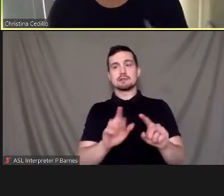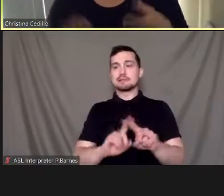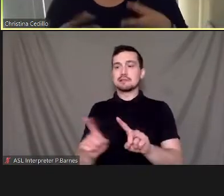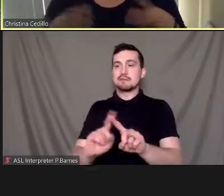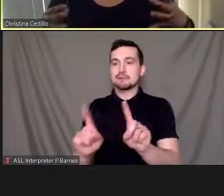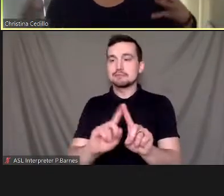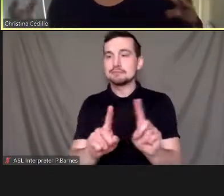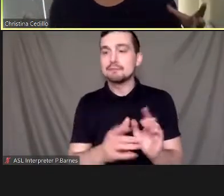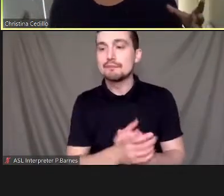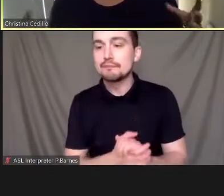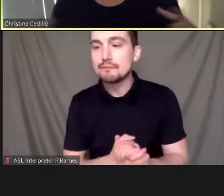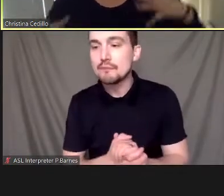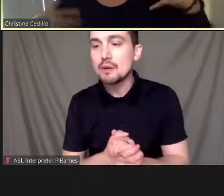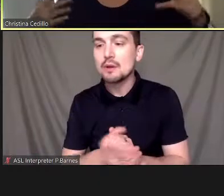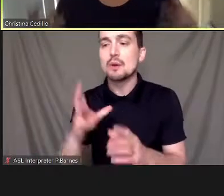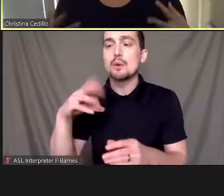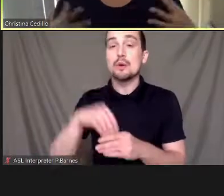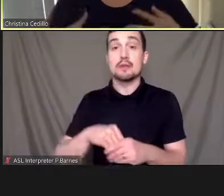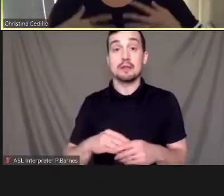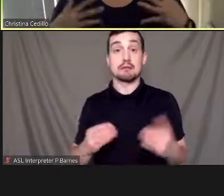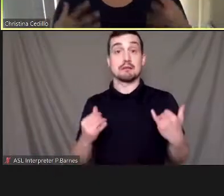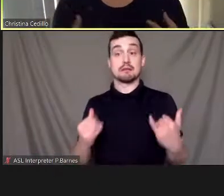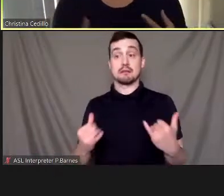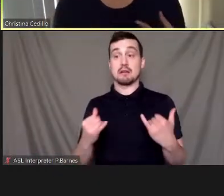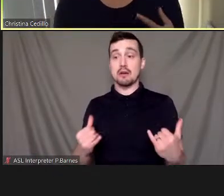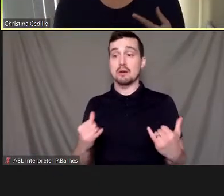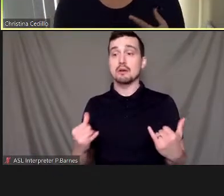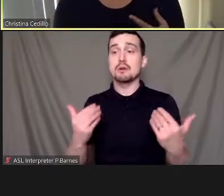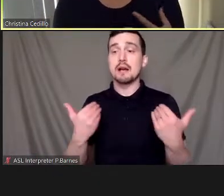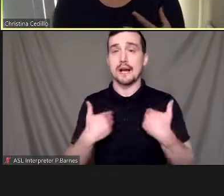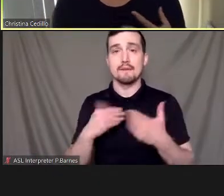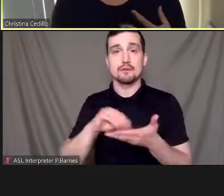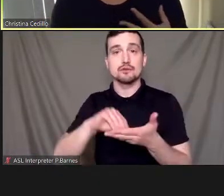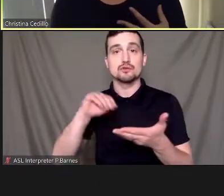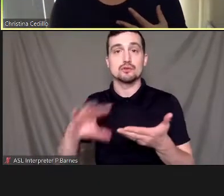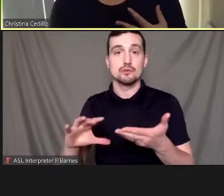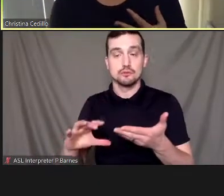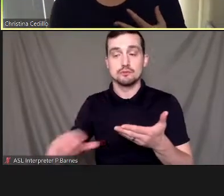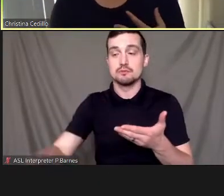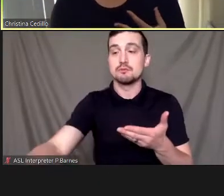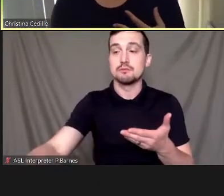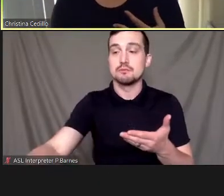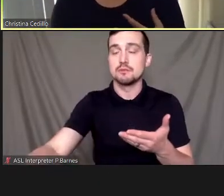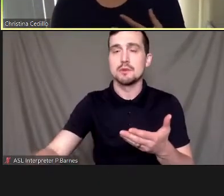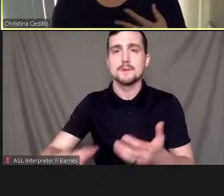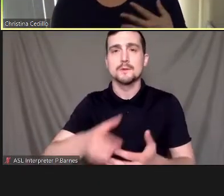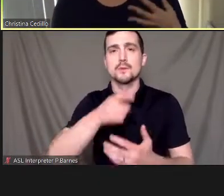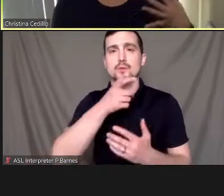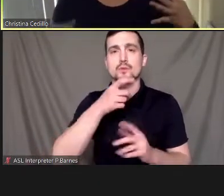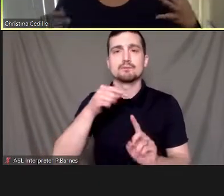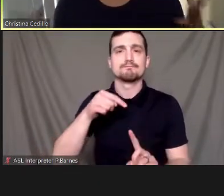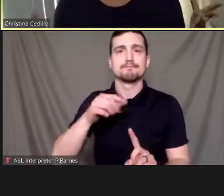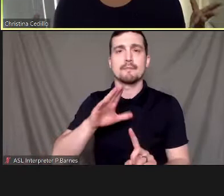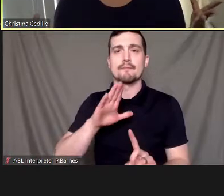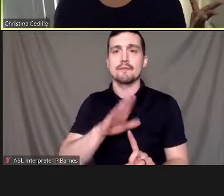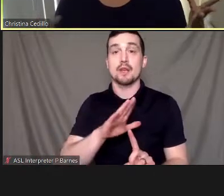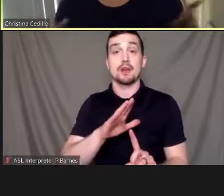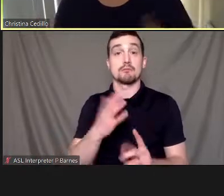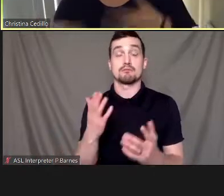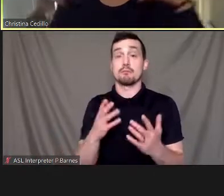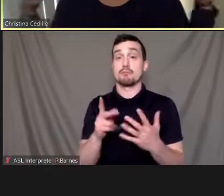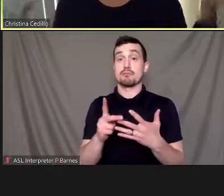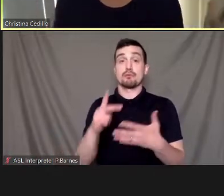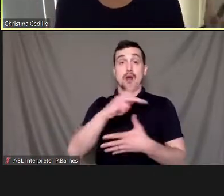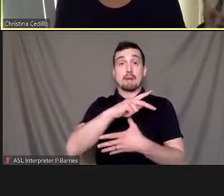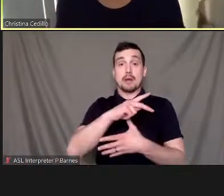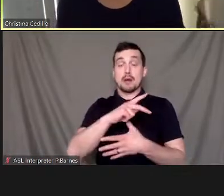And even within the now, it might be that you have a student whose primary purpose is